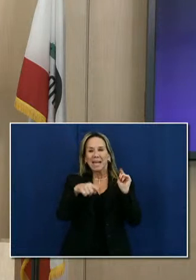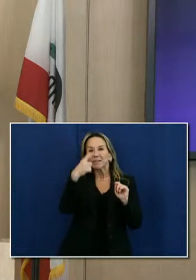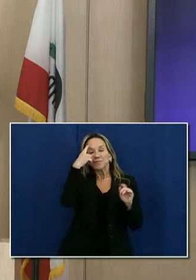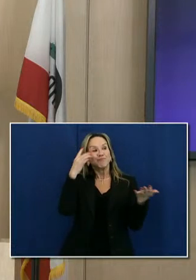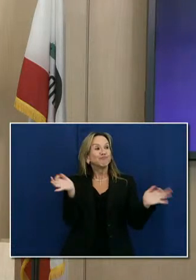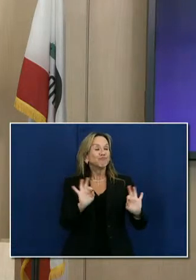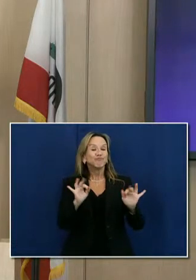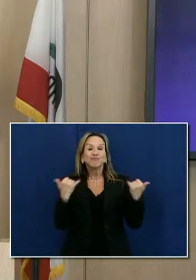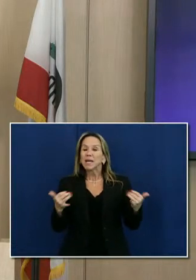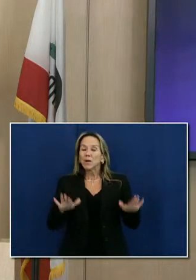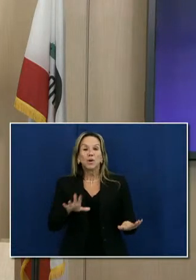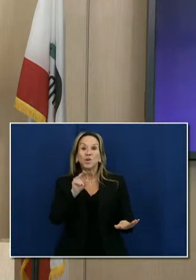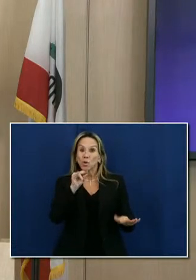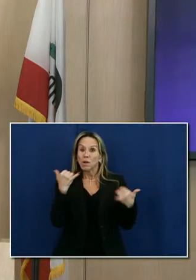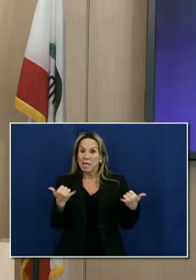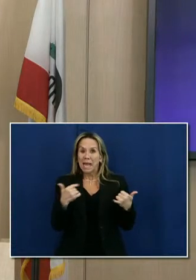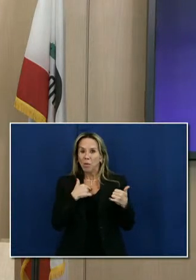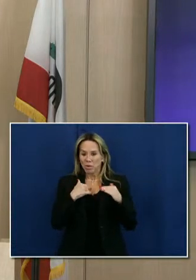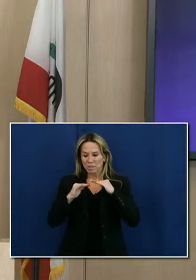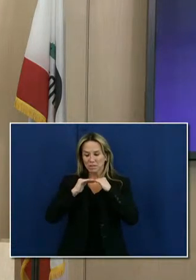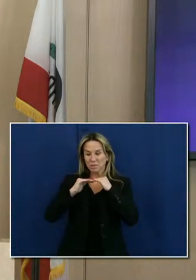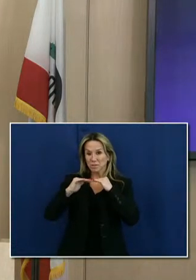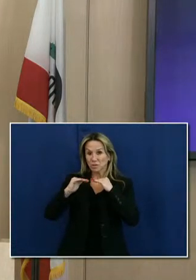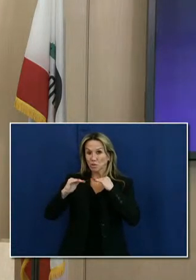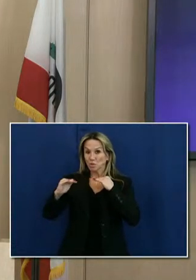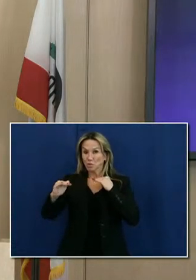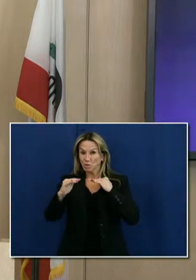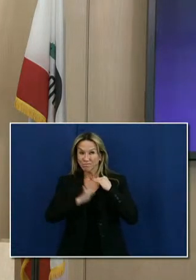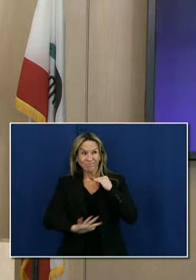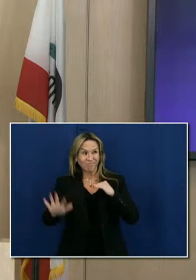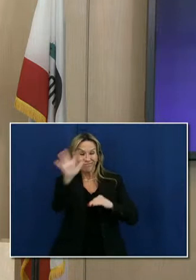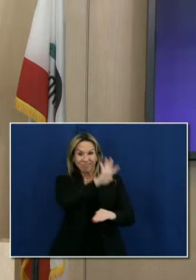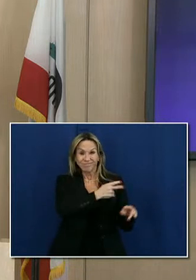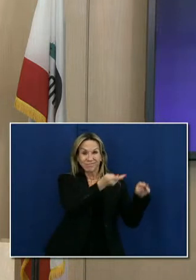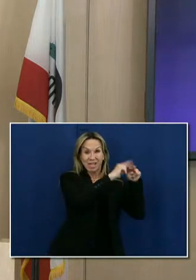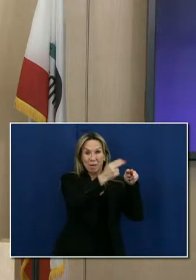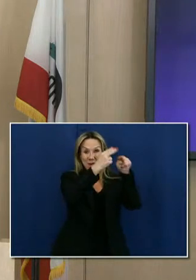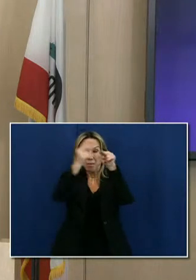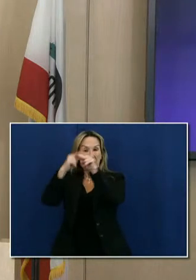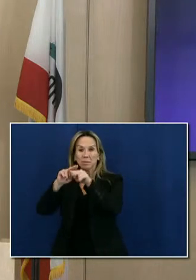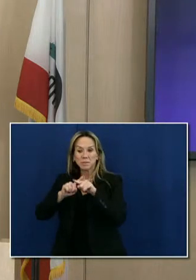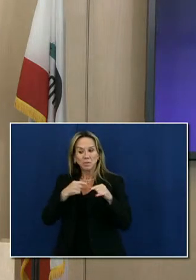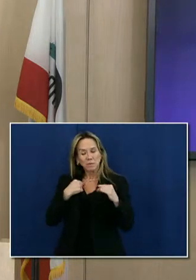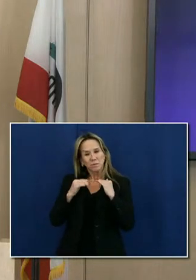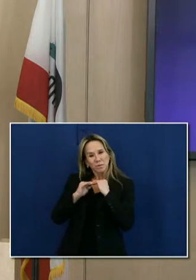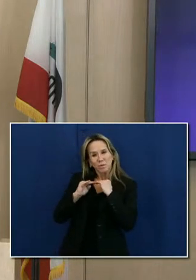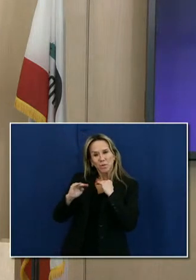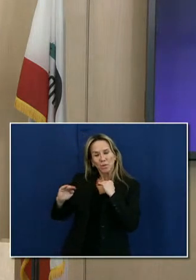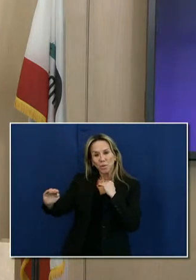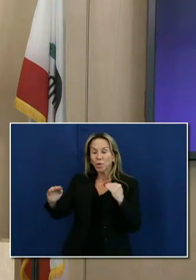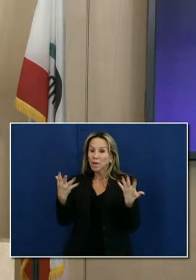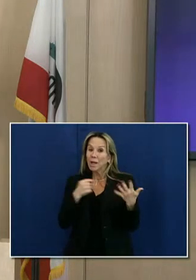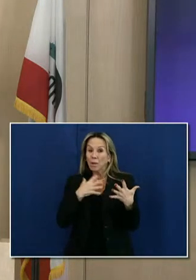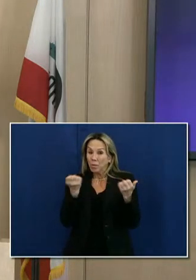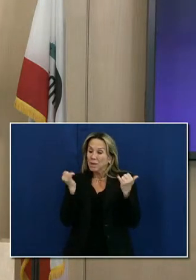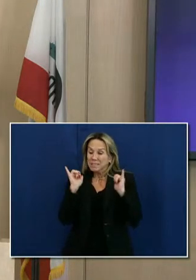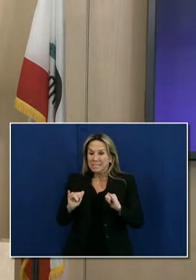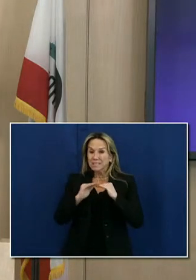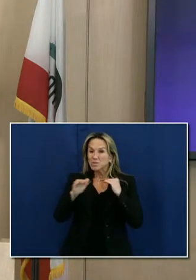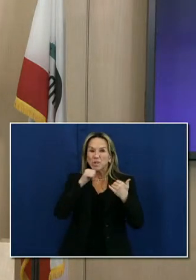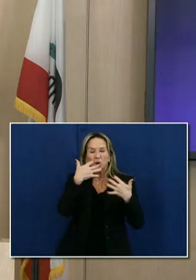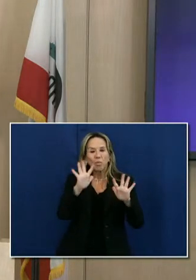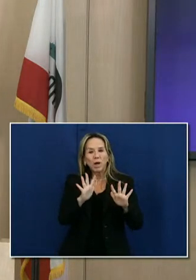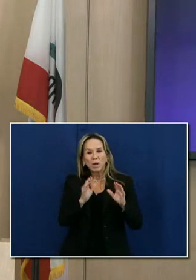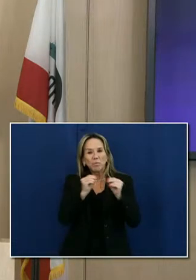our efforts because we are holding steady right at the precipice of the tier of potentially going into a more restrictive